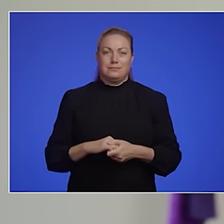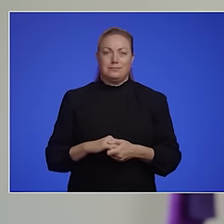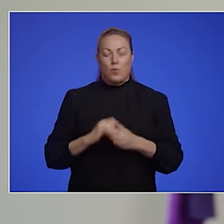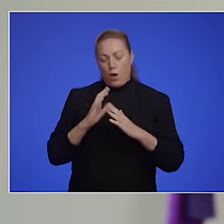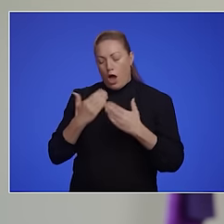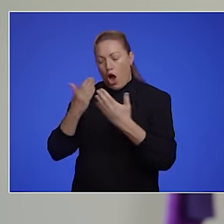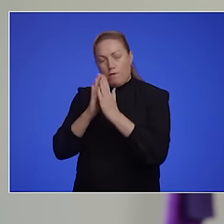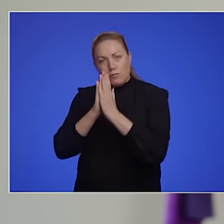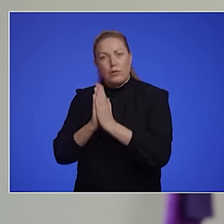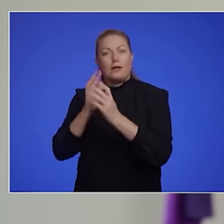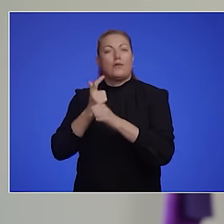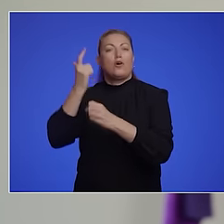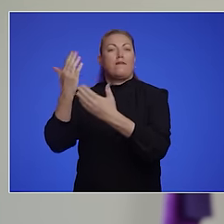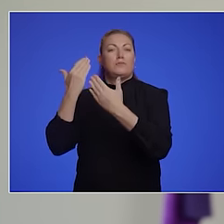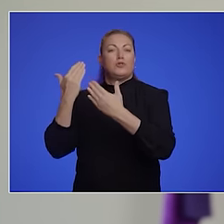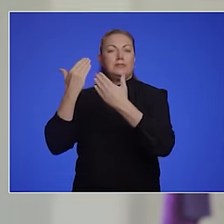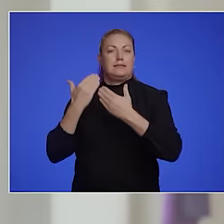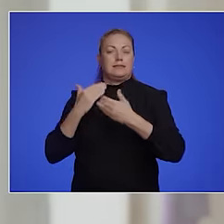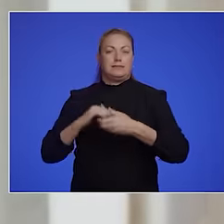fervent prayers to the God of mercy.